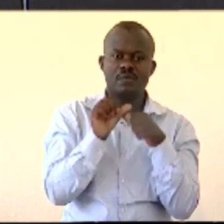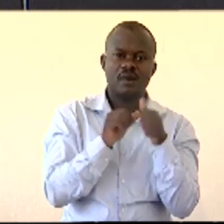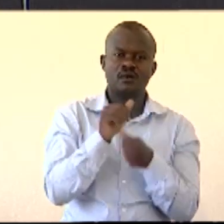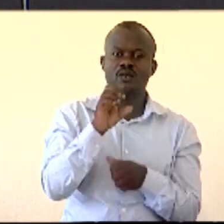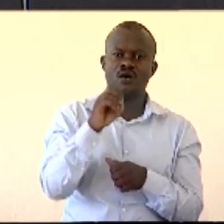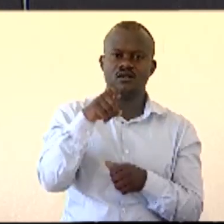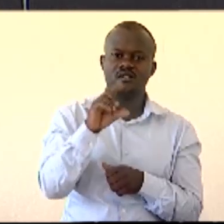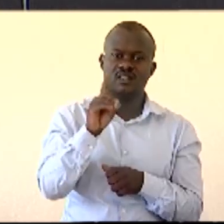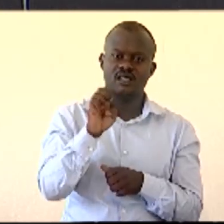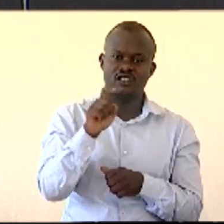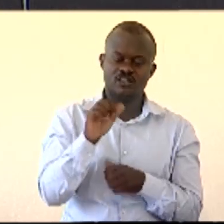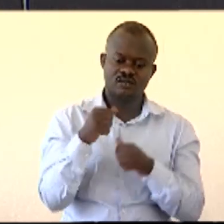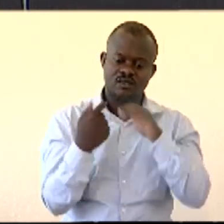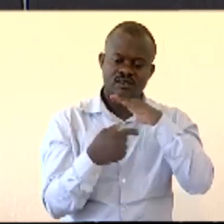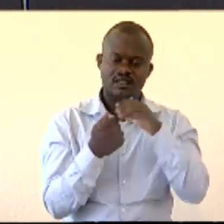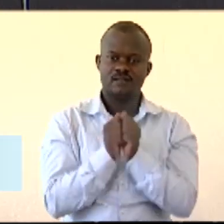state.